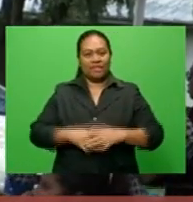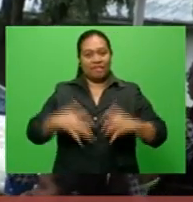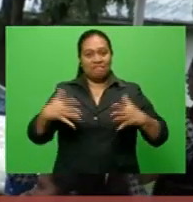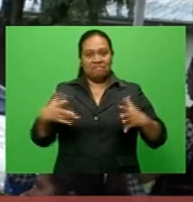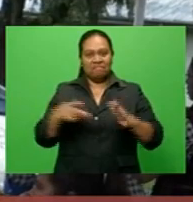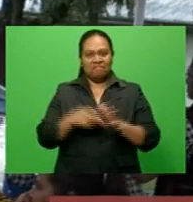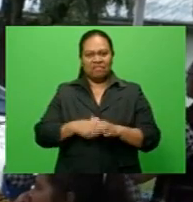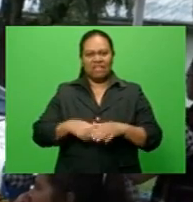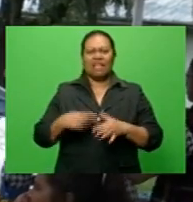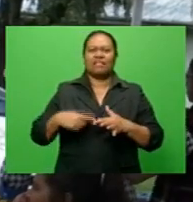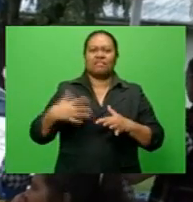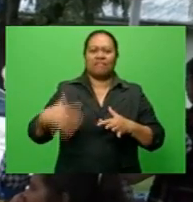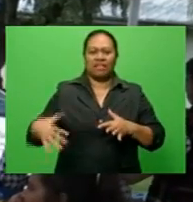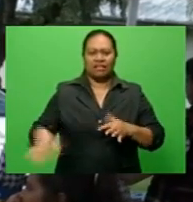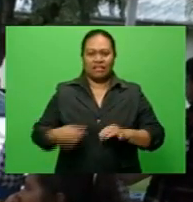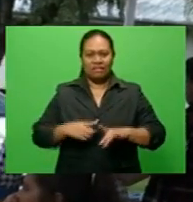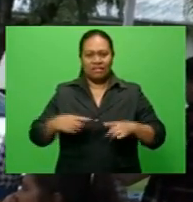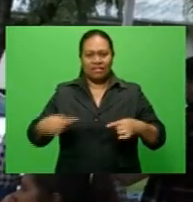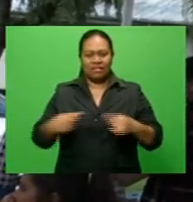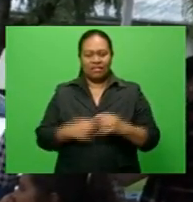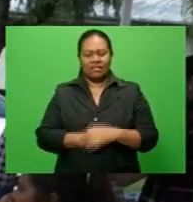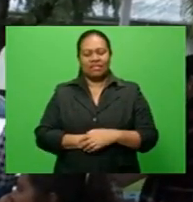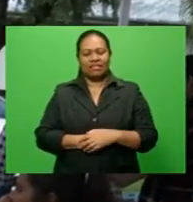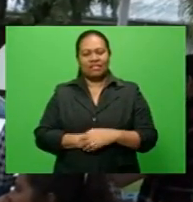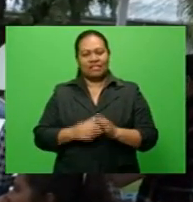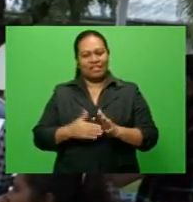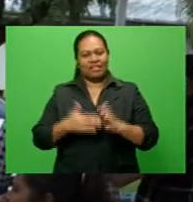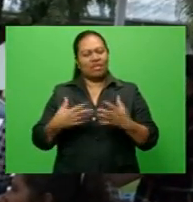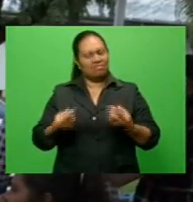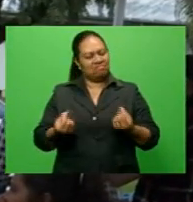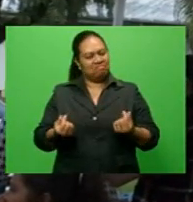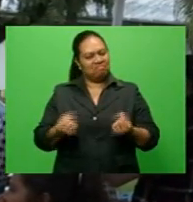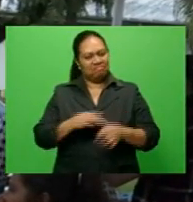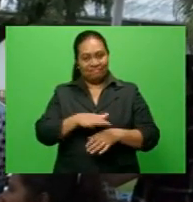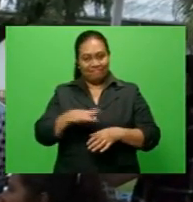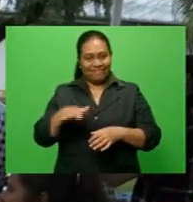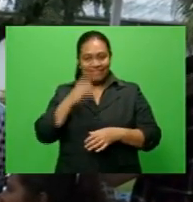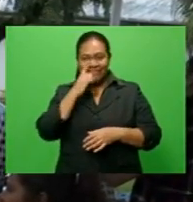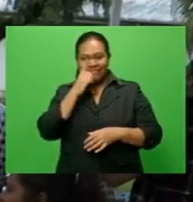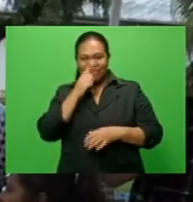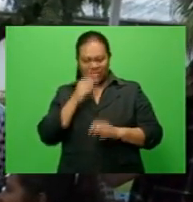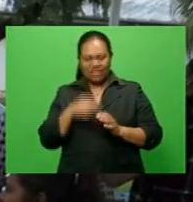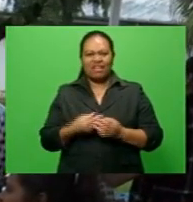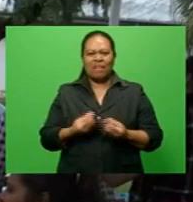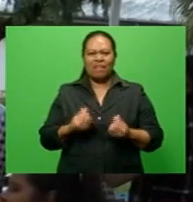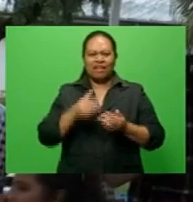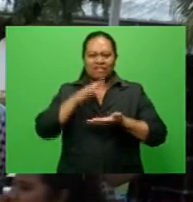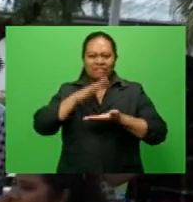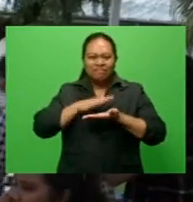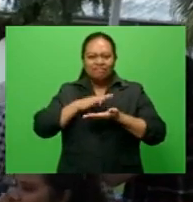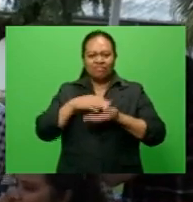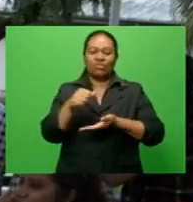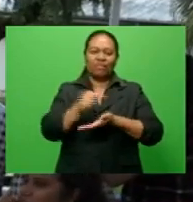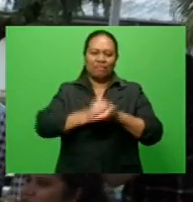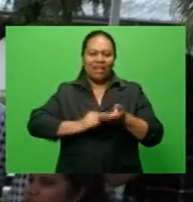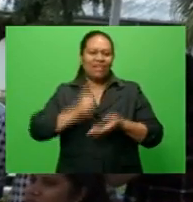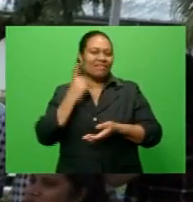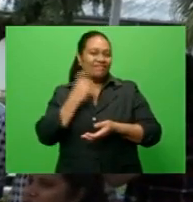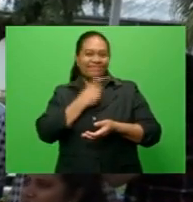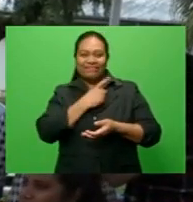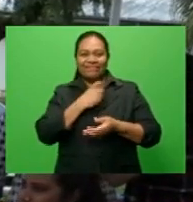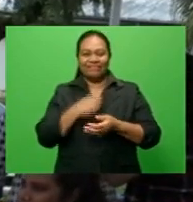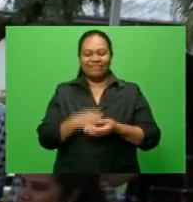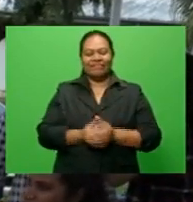you know. They can't pay all the big prices. So it's quite easy for people with the low income to come and buy perfumes, and they get the